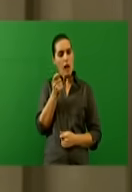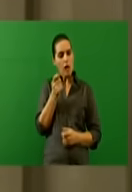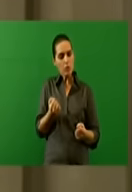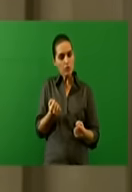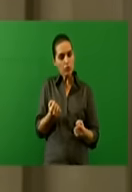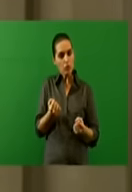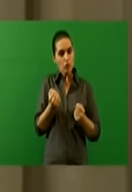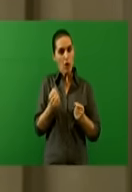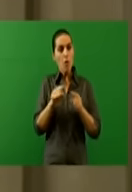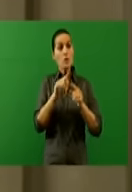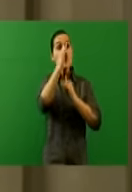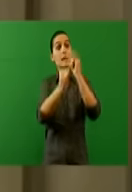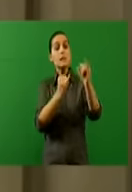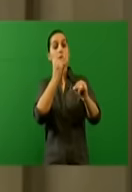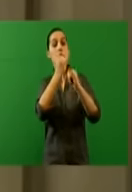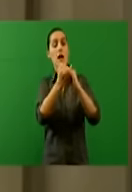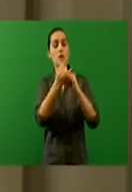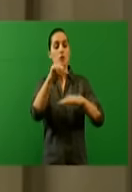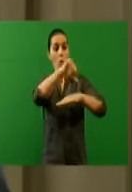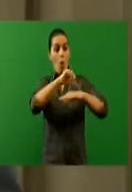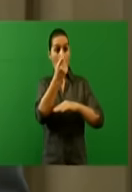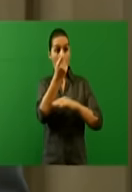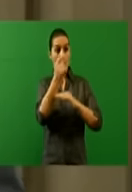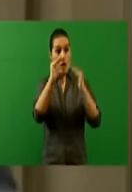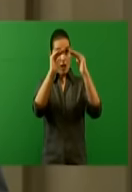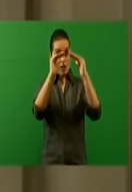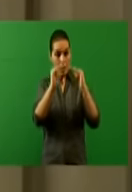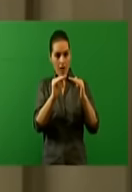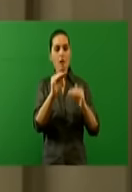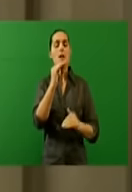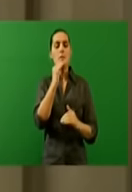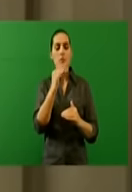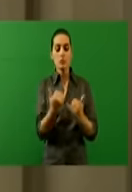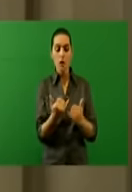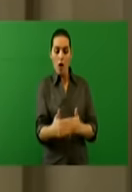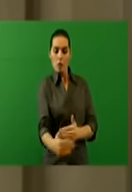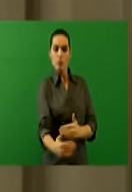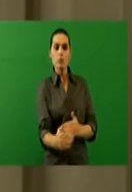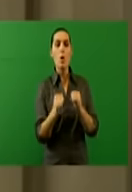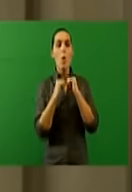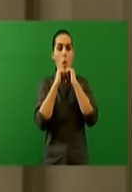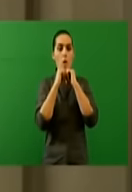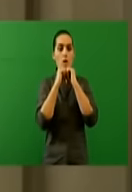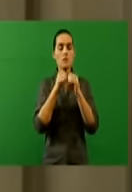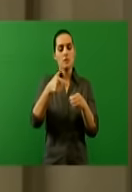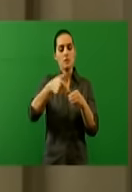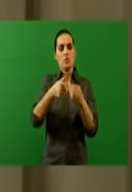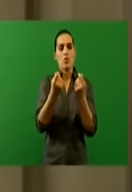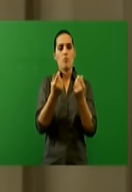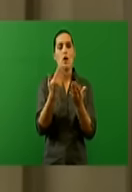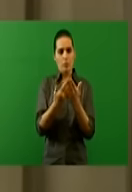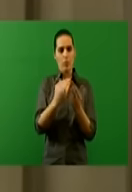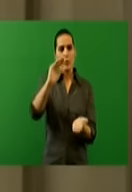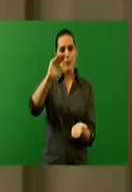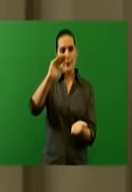resulted in a substantial over-recovery in the petrol price, and a sizable reduction in retail prices is